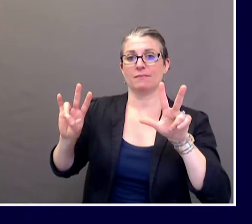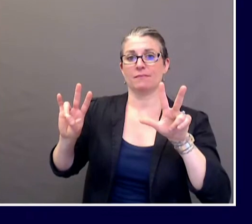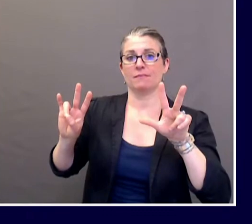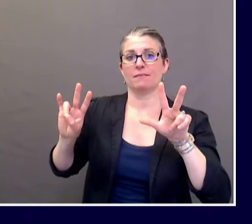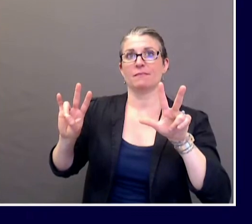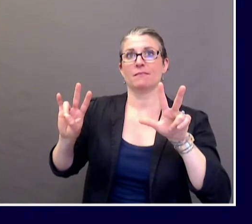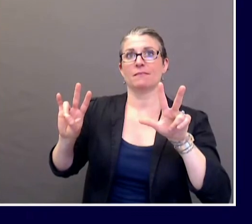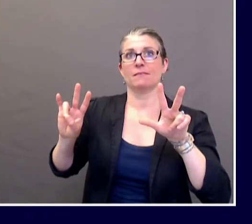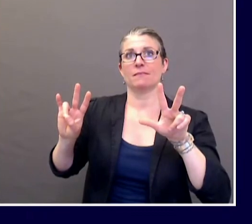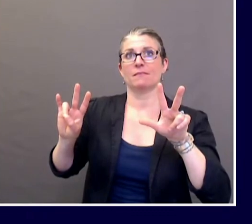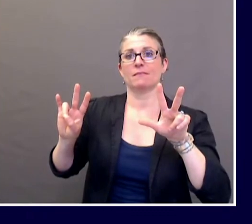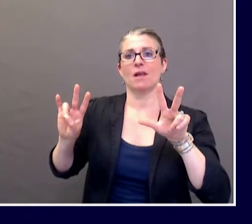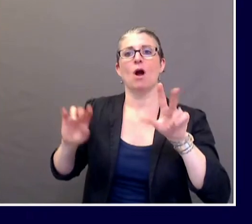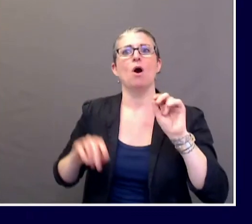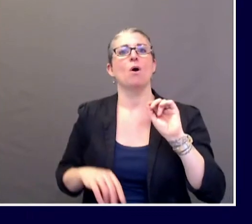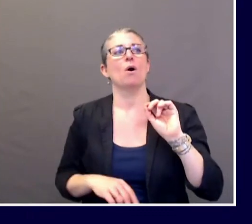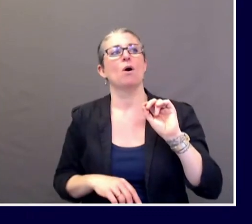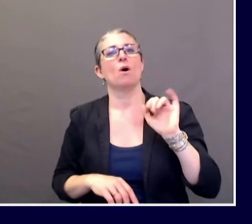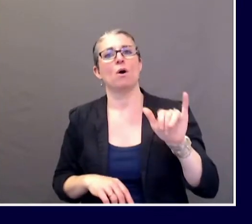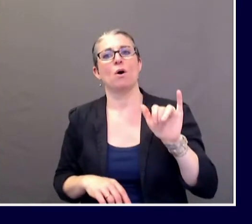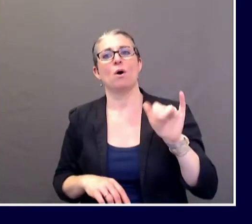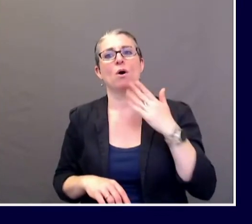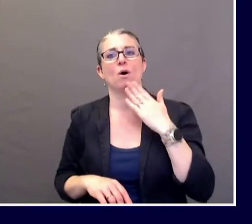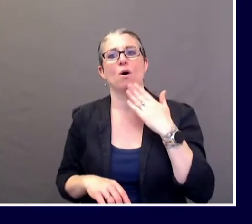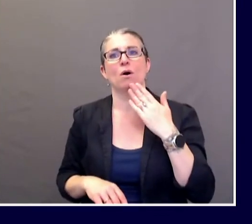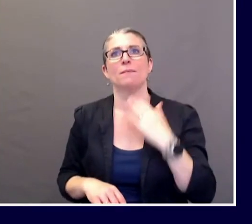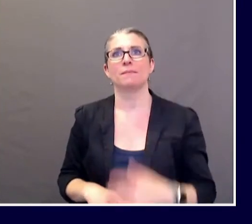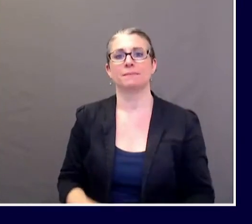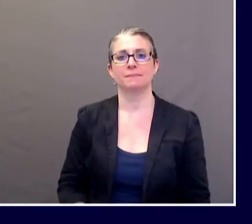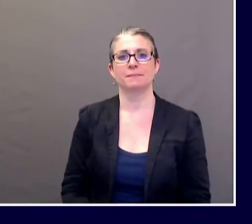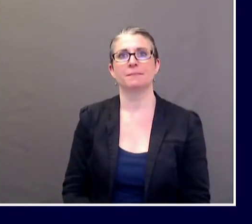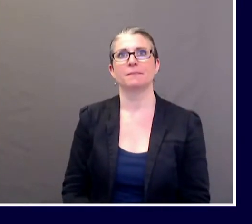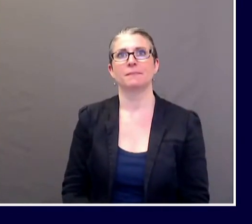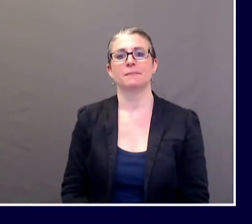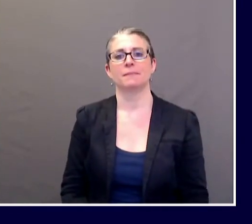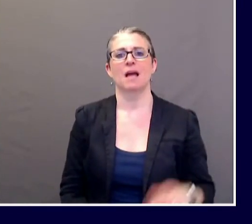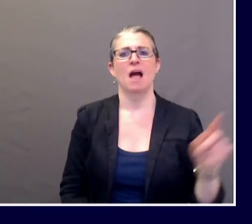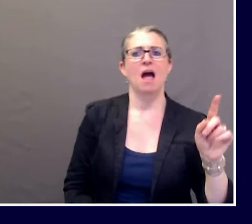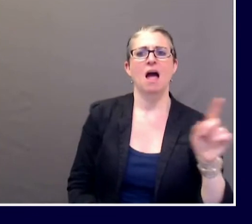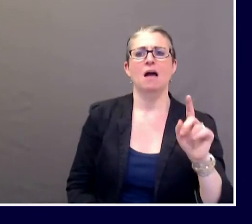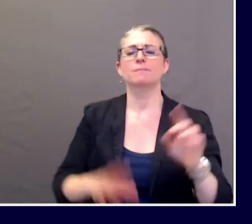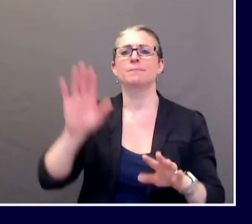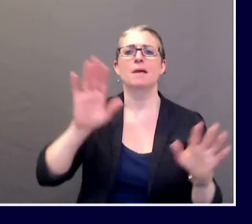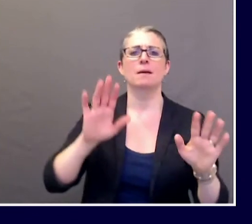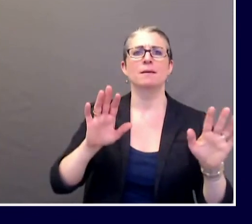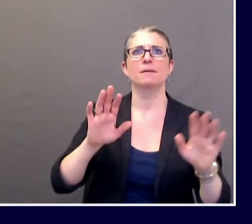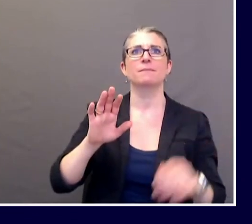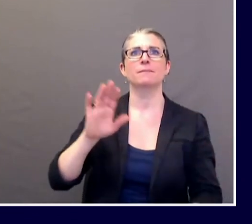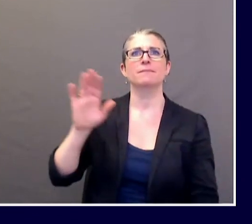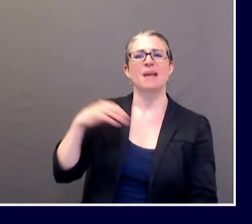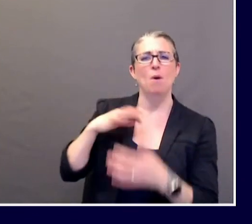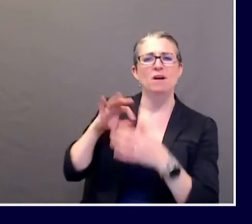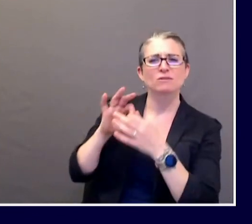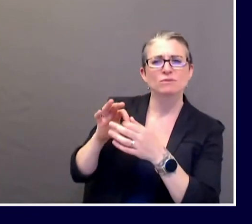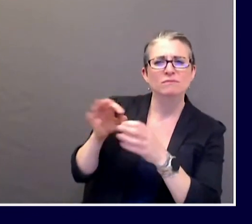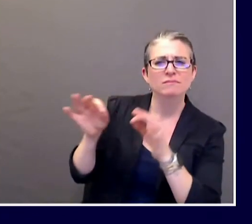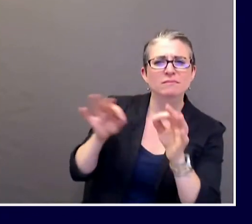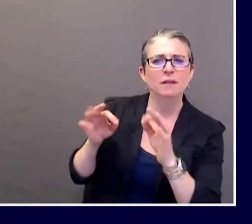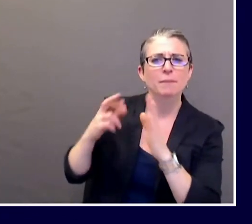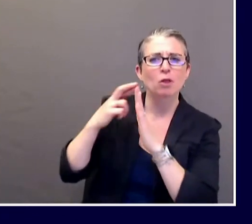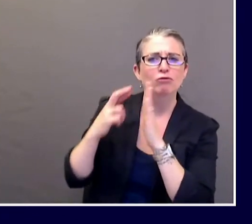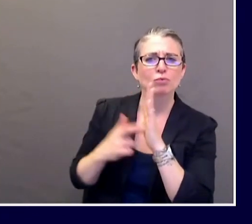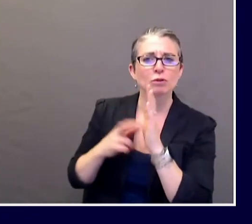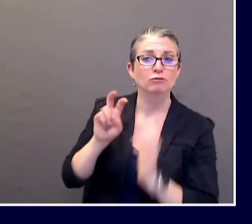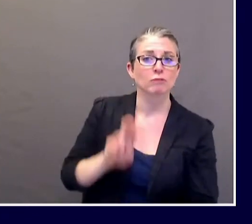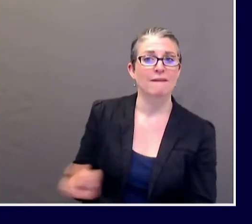Okay, thank you. And then in terms of, well, I was going to say on the travel policy, I do want to make one quick clarification before Director Shah